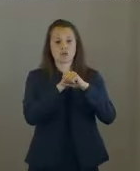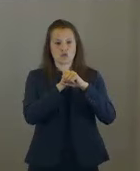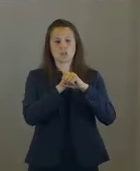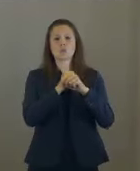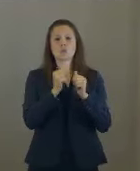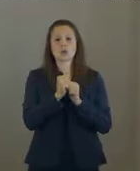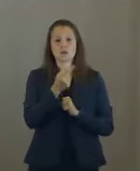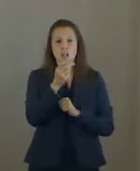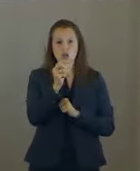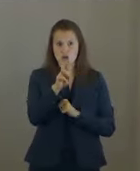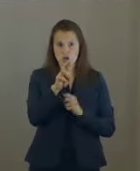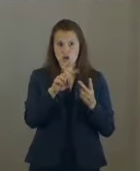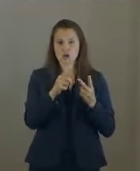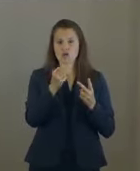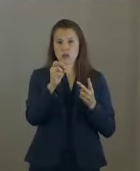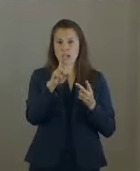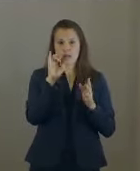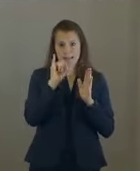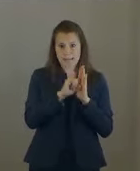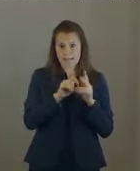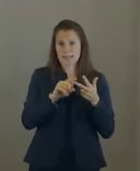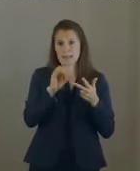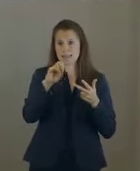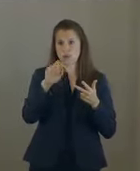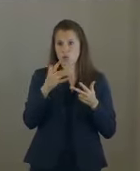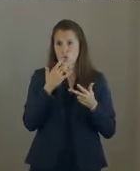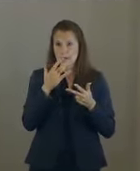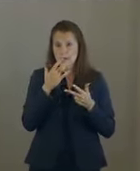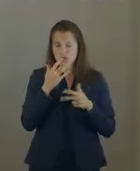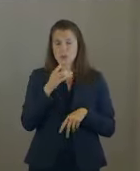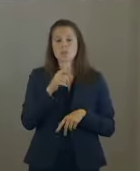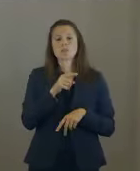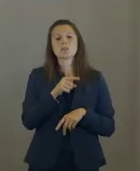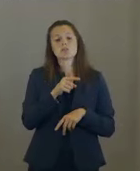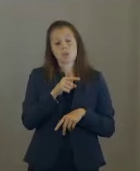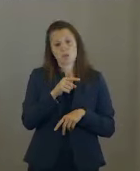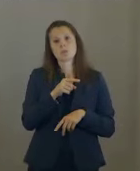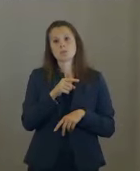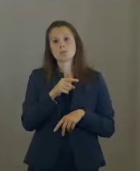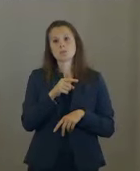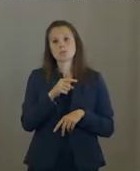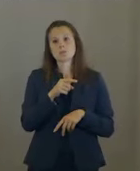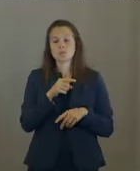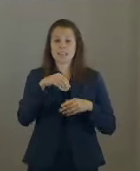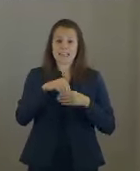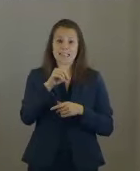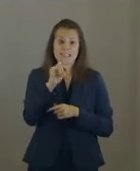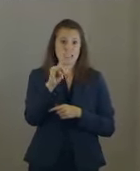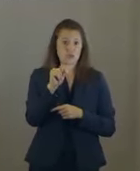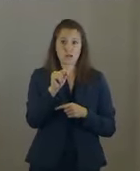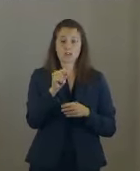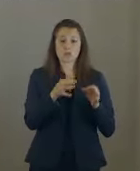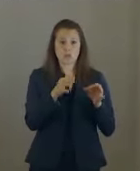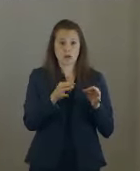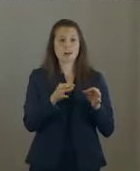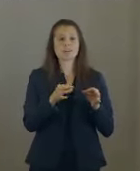for gender identity and sexual orientation. So these are back in the district court from a trip to the Sixth